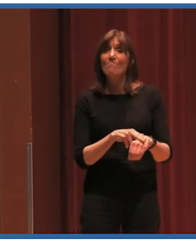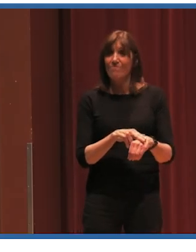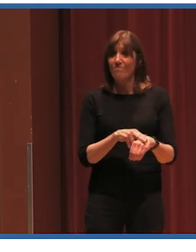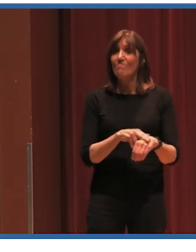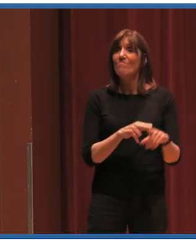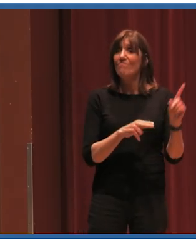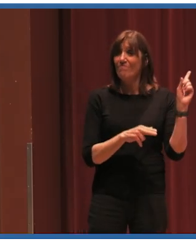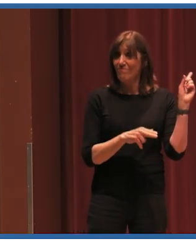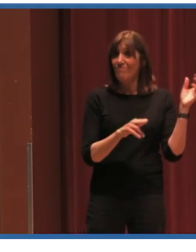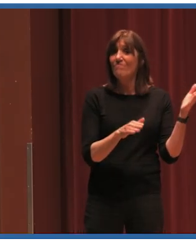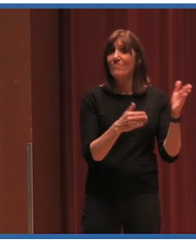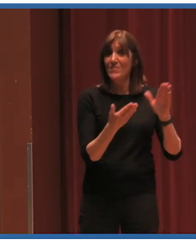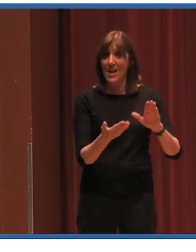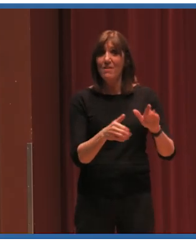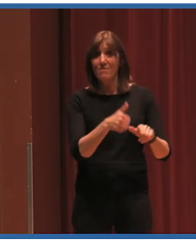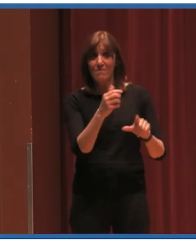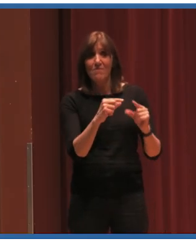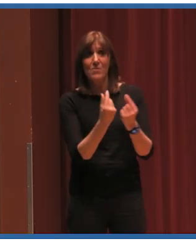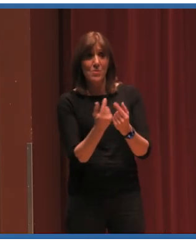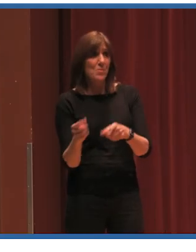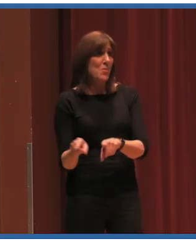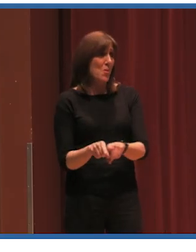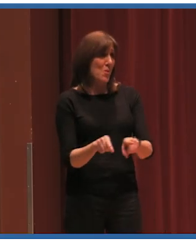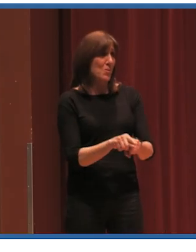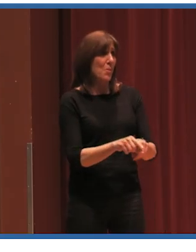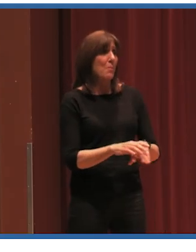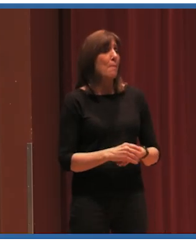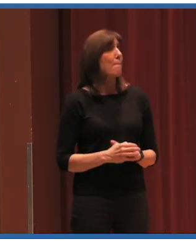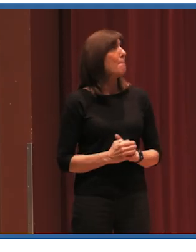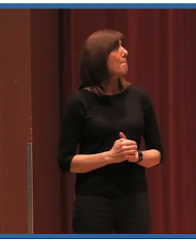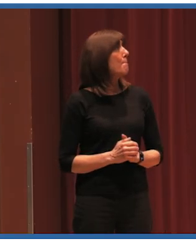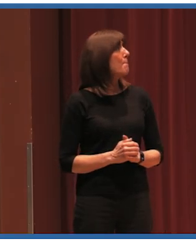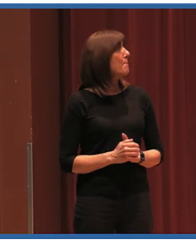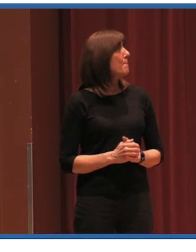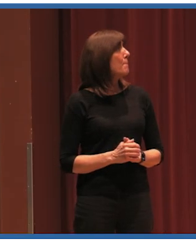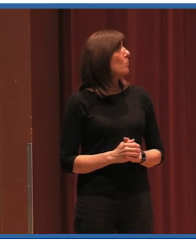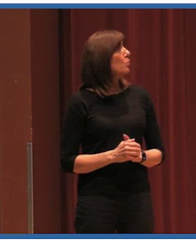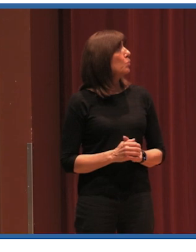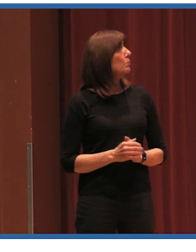mortality, whereas for other groups, it's about the same as we see nationally.